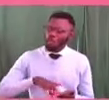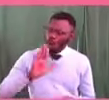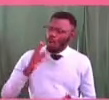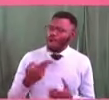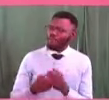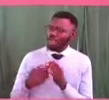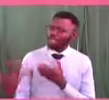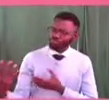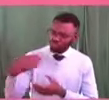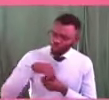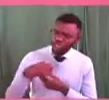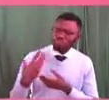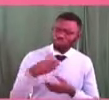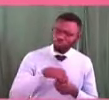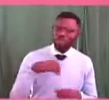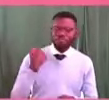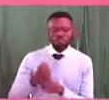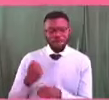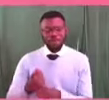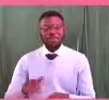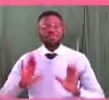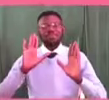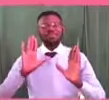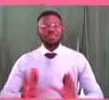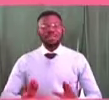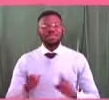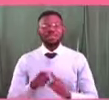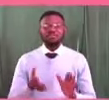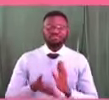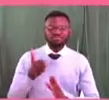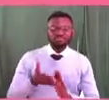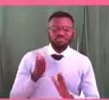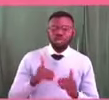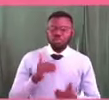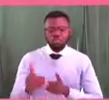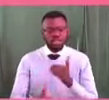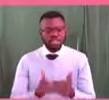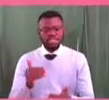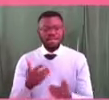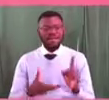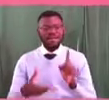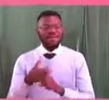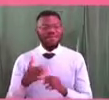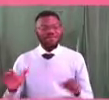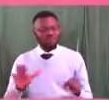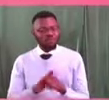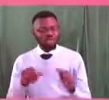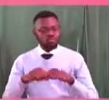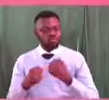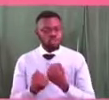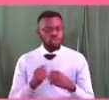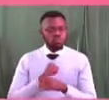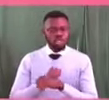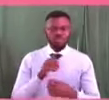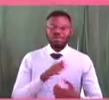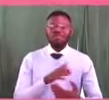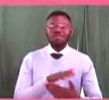join in this noble undertaking and hasten our progress to full social protection cover in